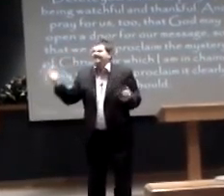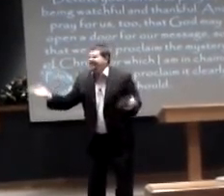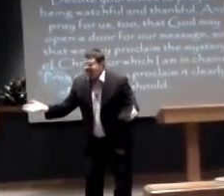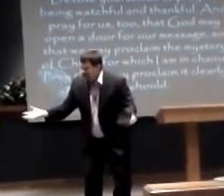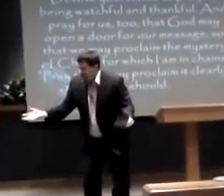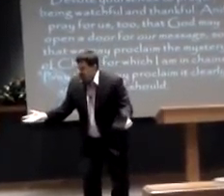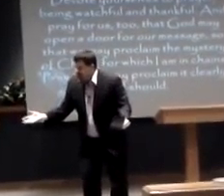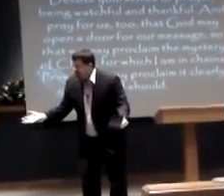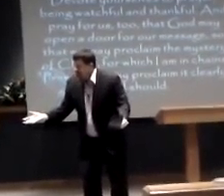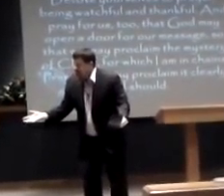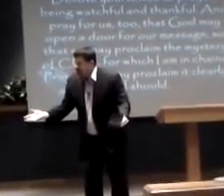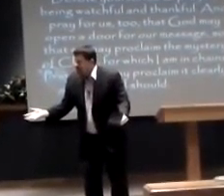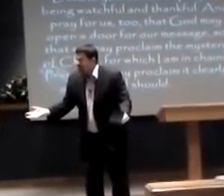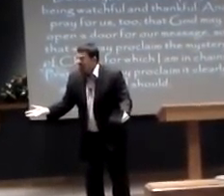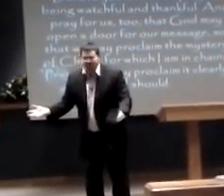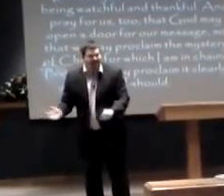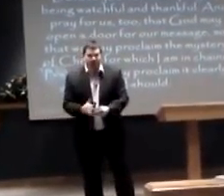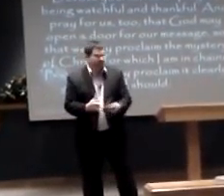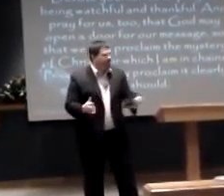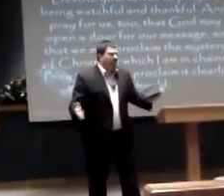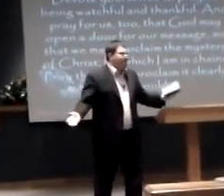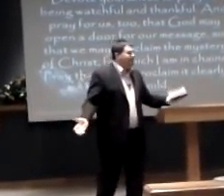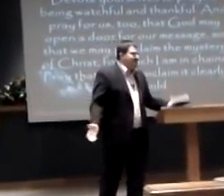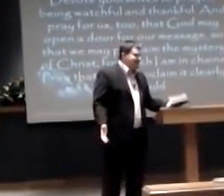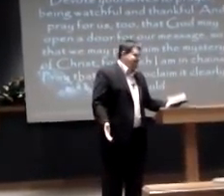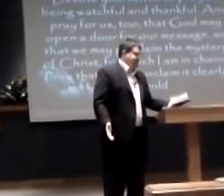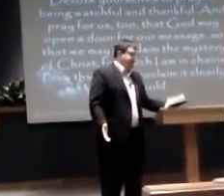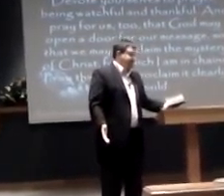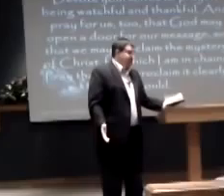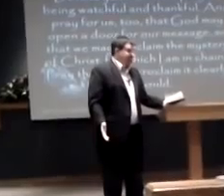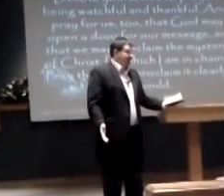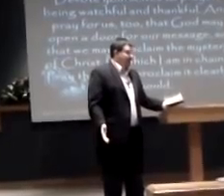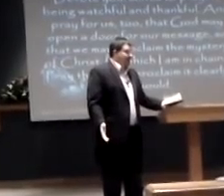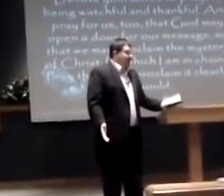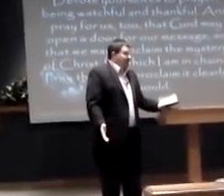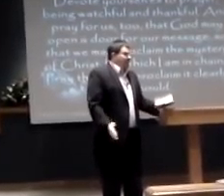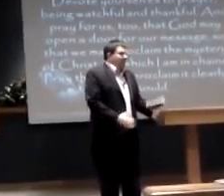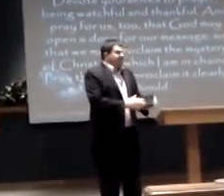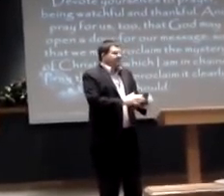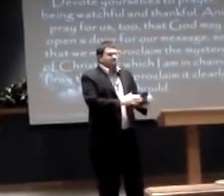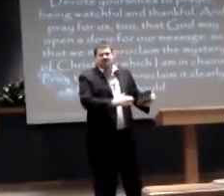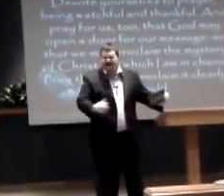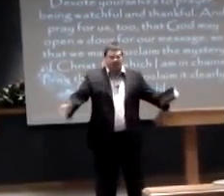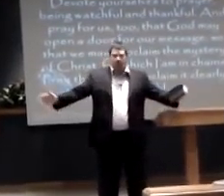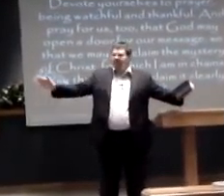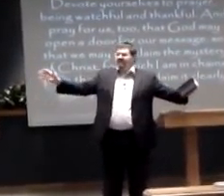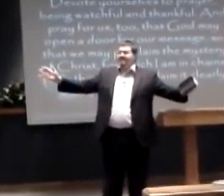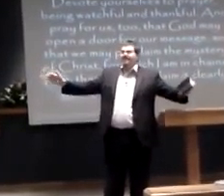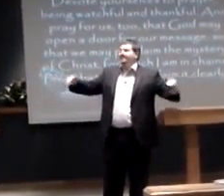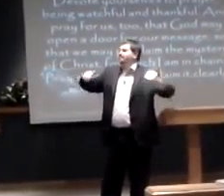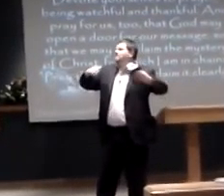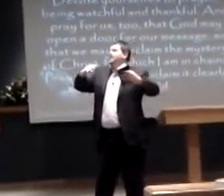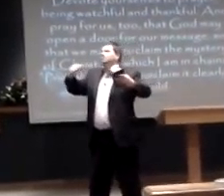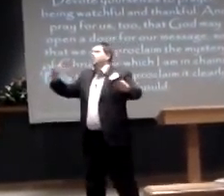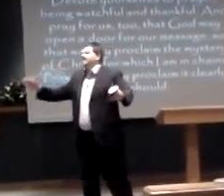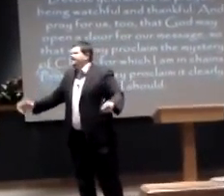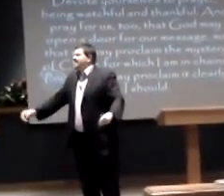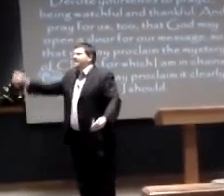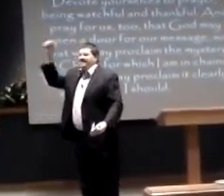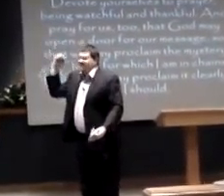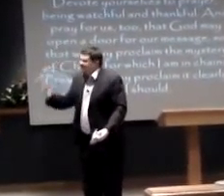decided he didn't like me. That was the bottom line. It didn't matter what I did. It